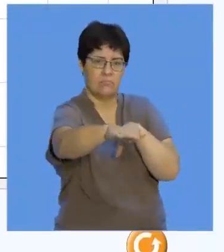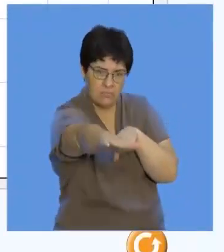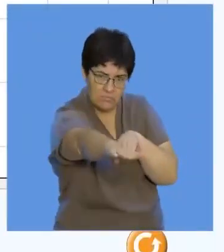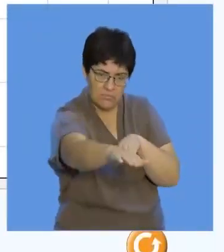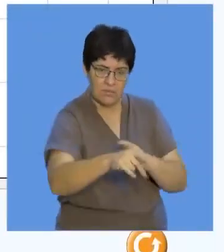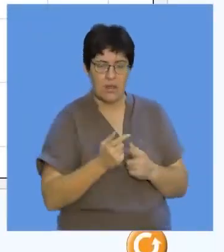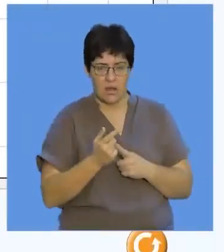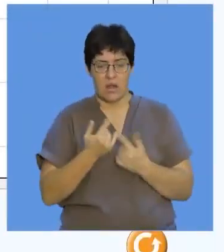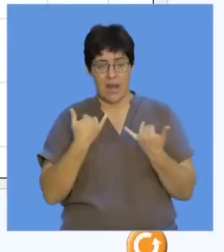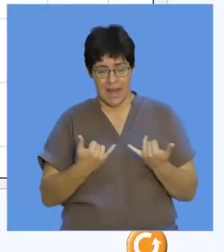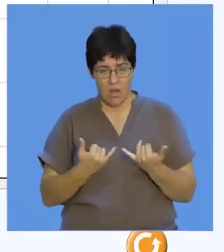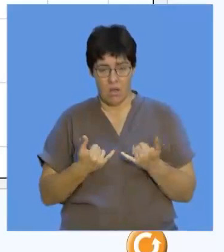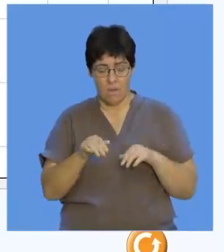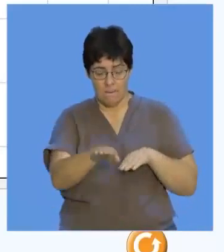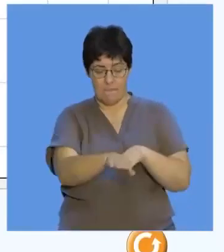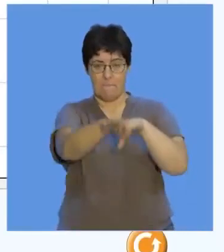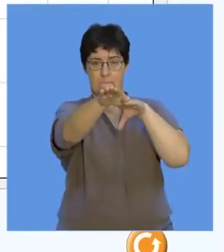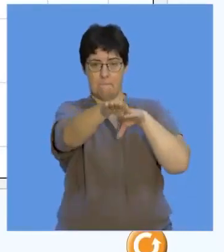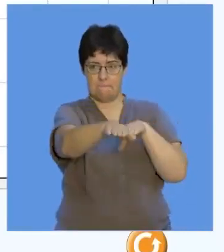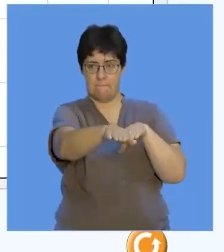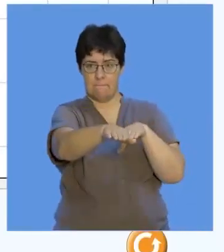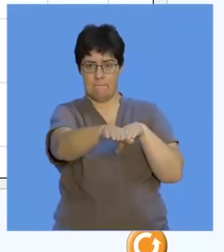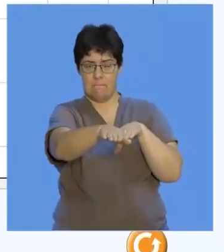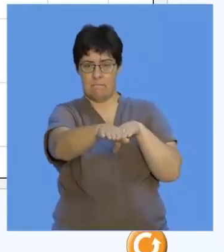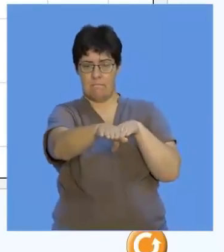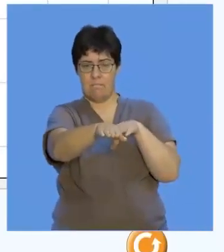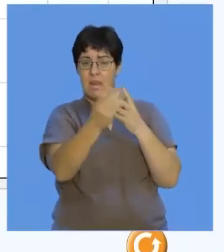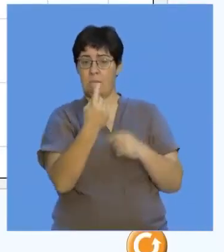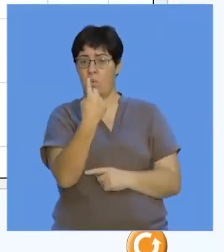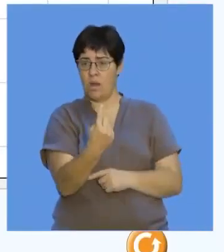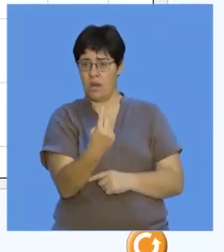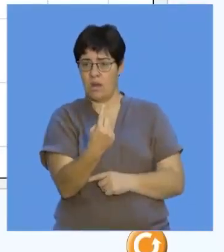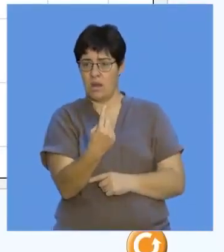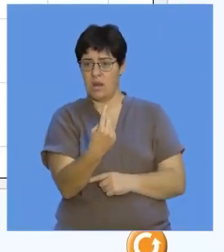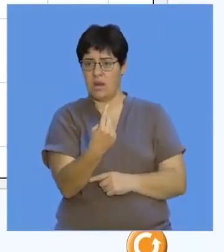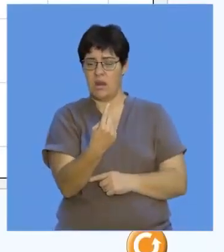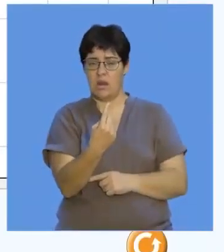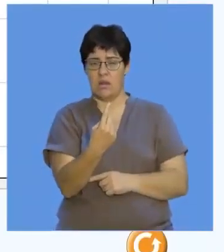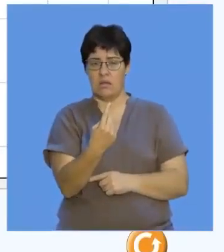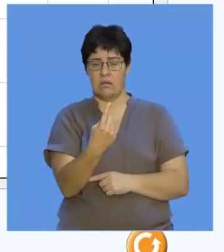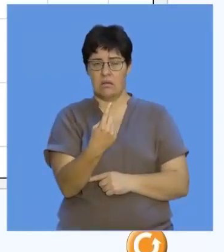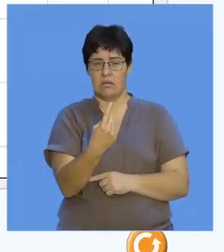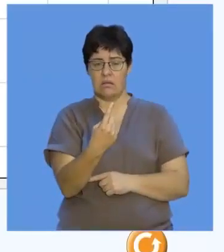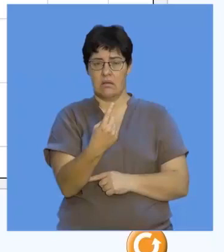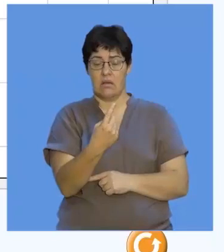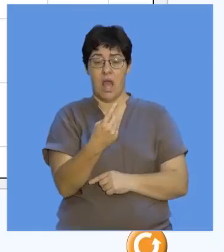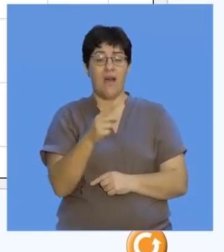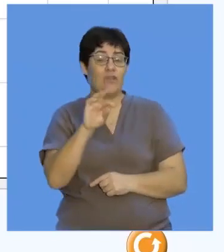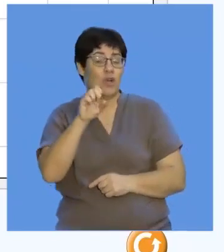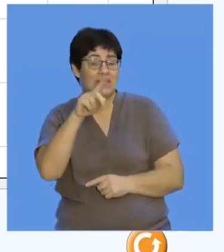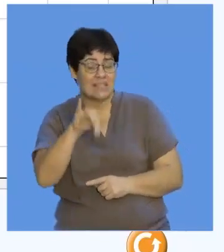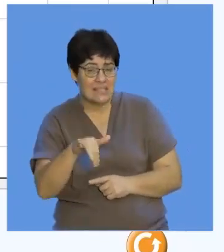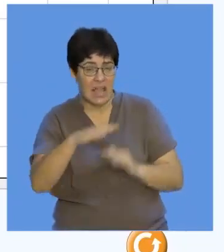Now when it bumps off, number 1, its velocity decreased